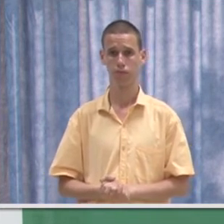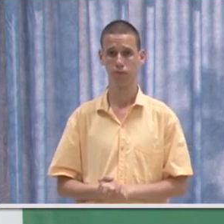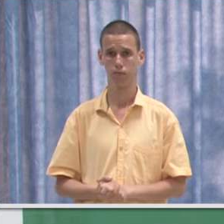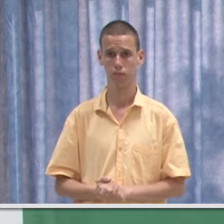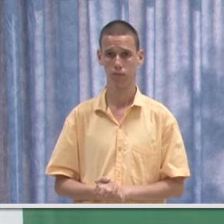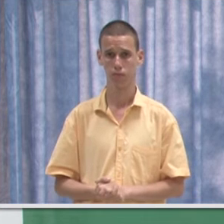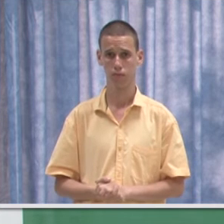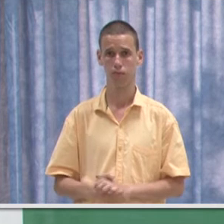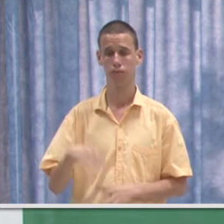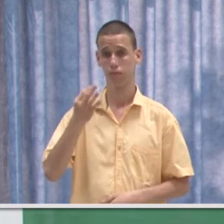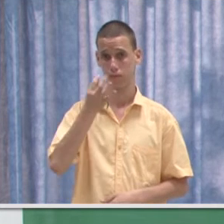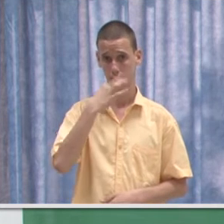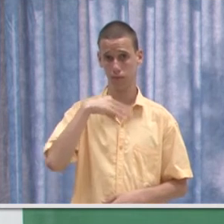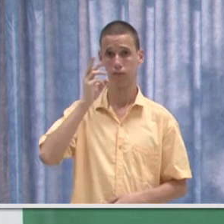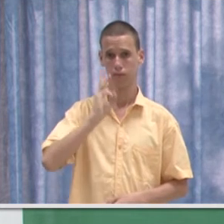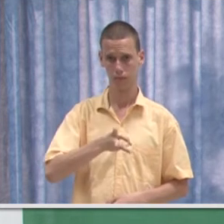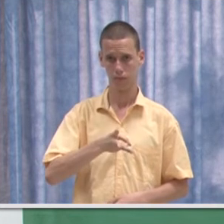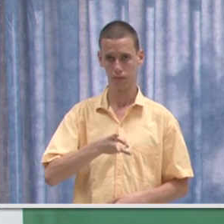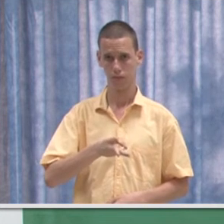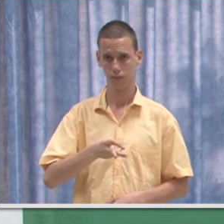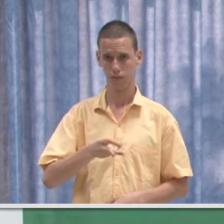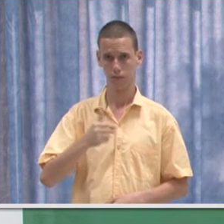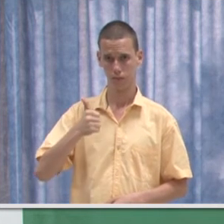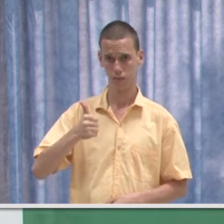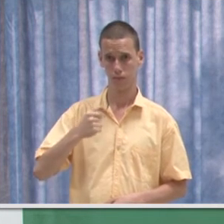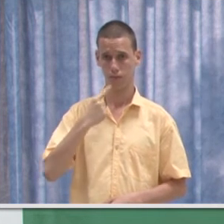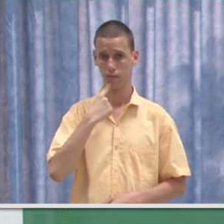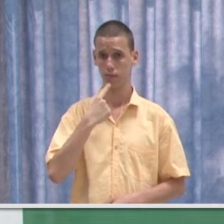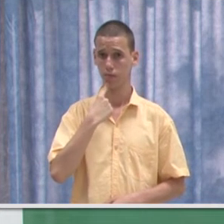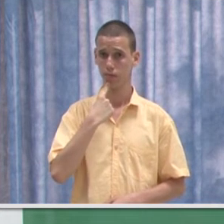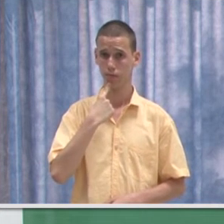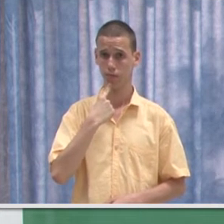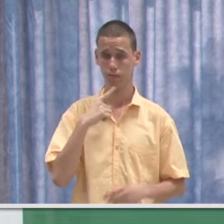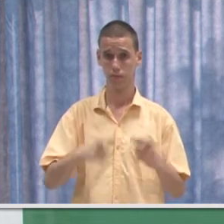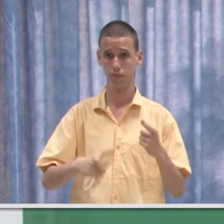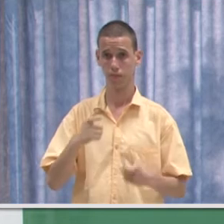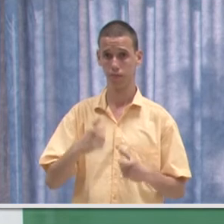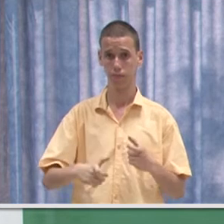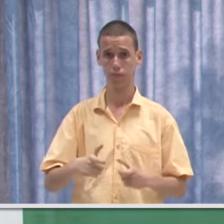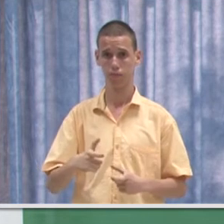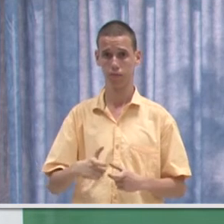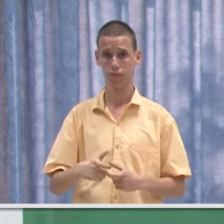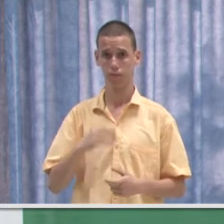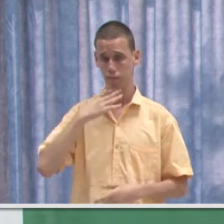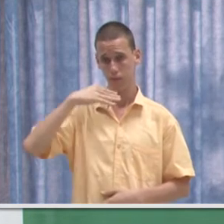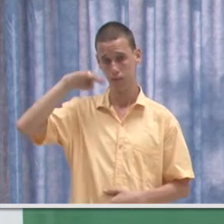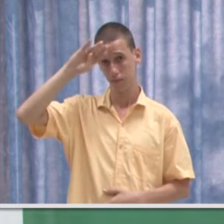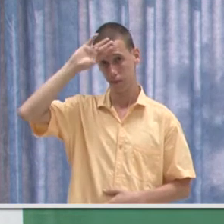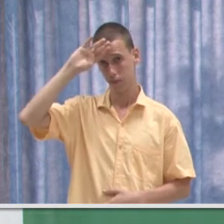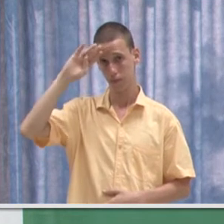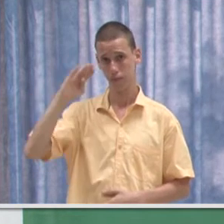for other diseases. It is used to treat lupus, condition that many people have